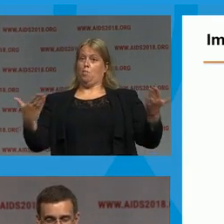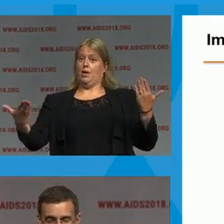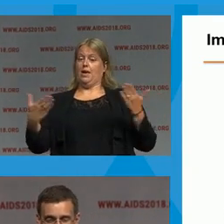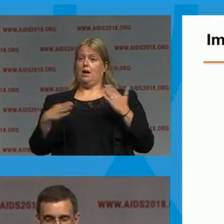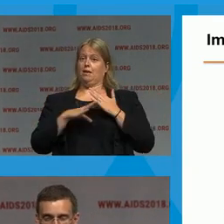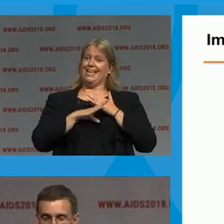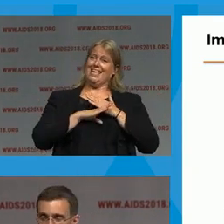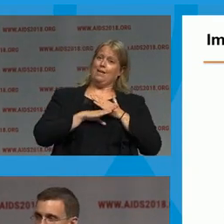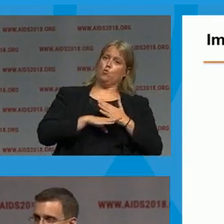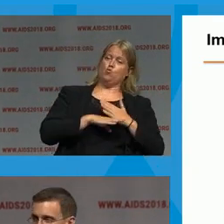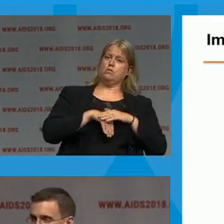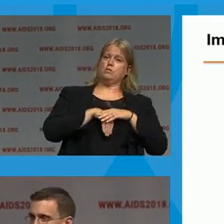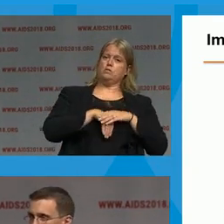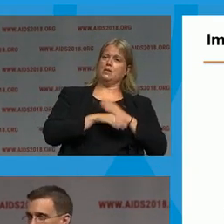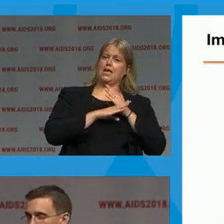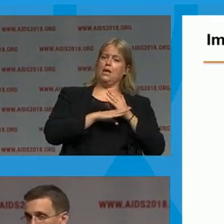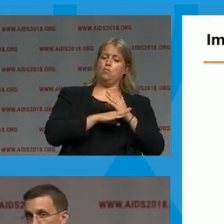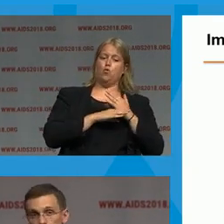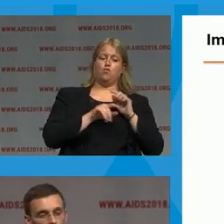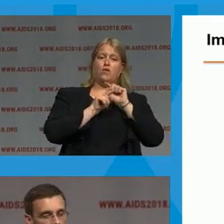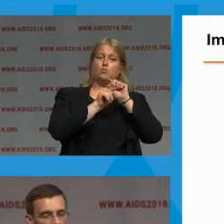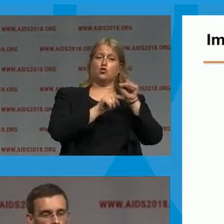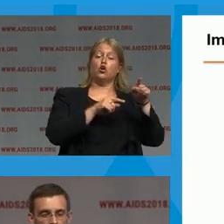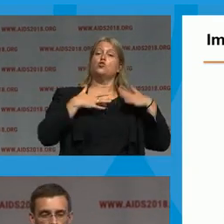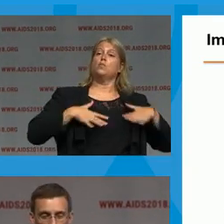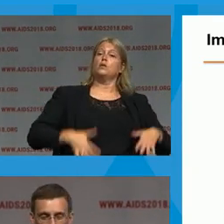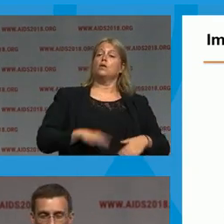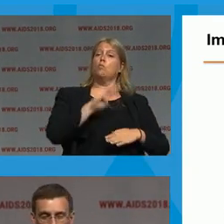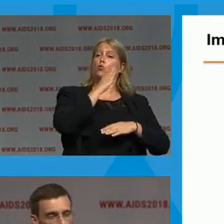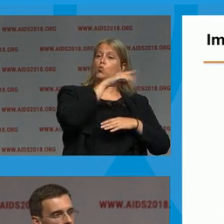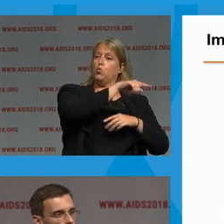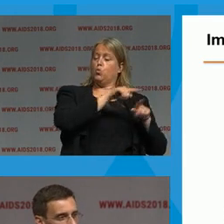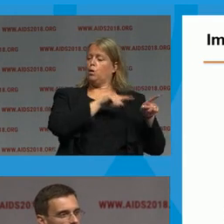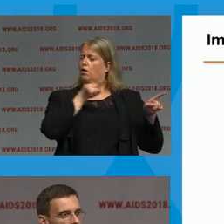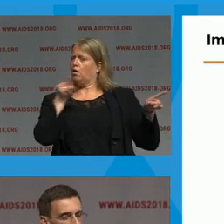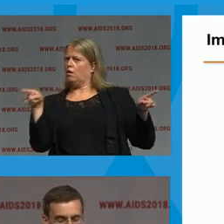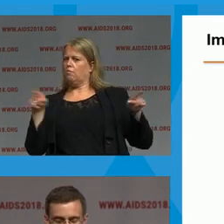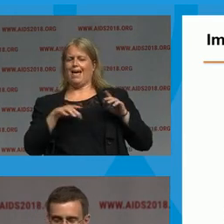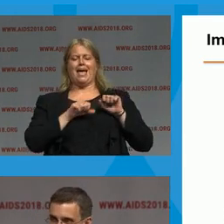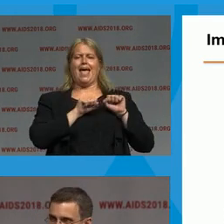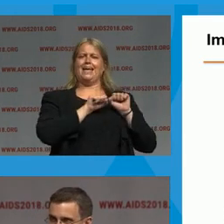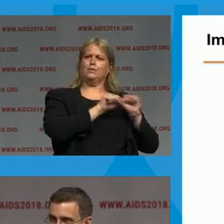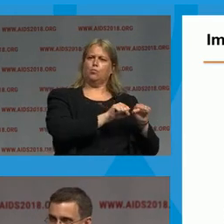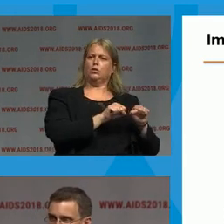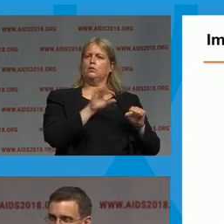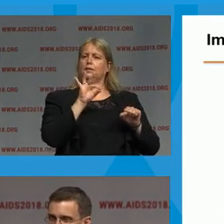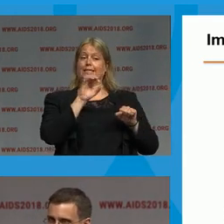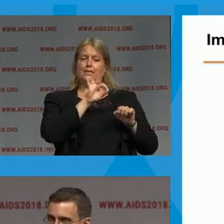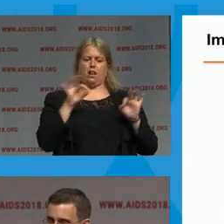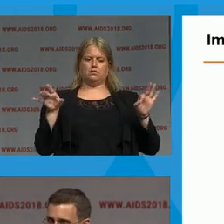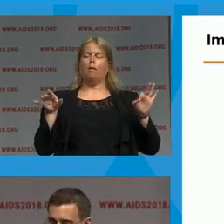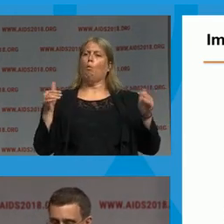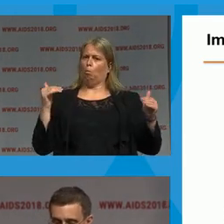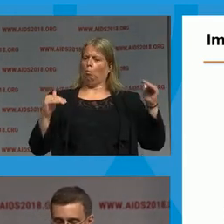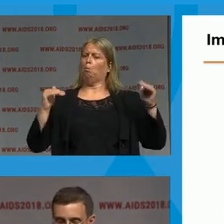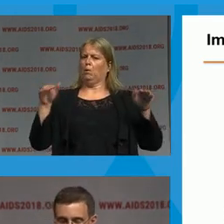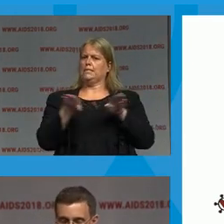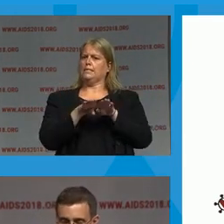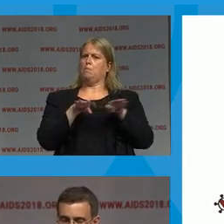in the humans in blue with the monkeys, and whether we look at antibodies or T cells, we can see they're pretty similar. So this